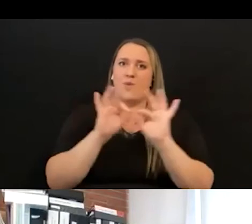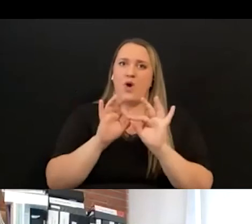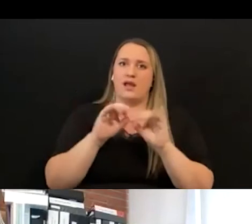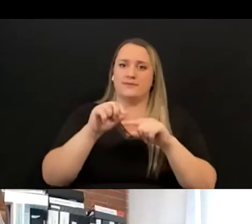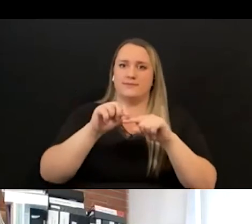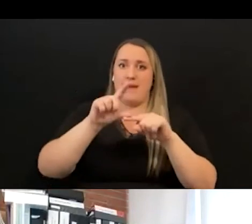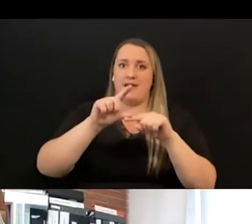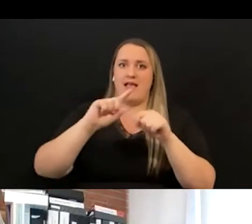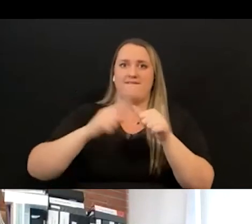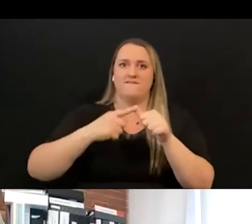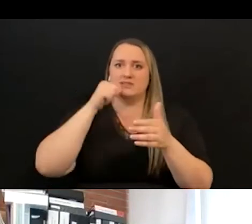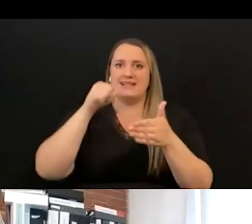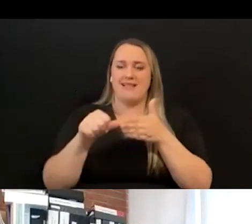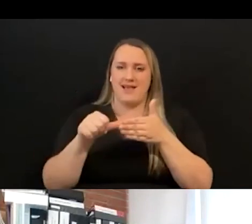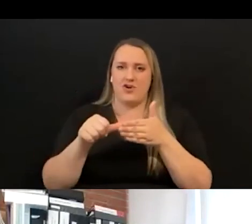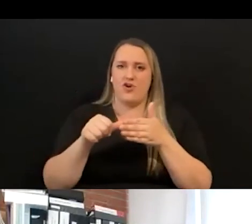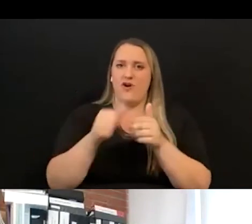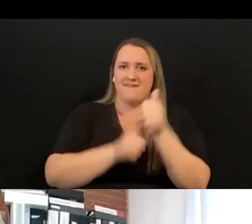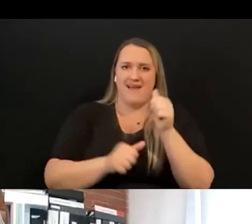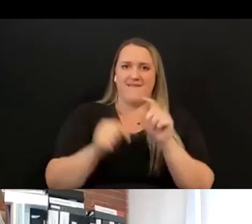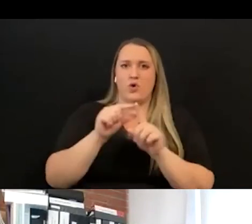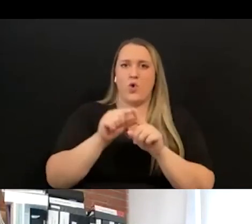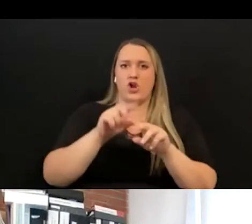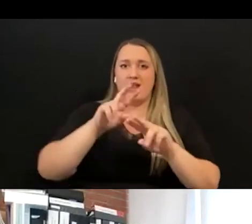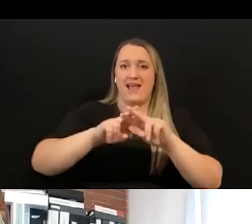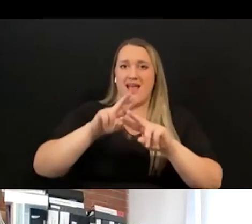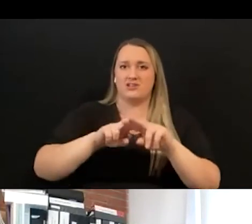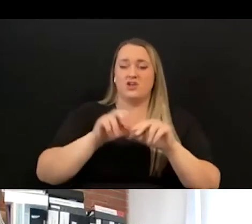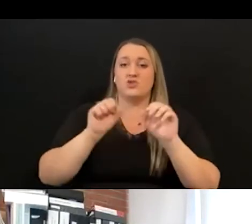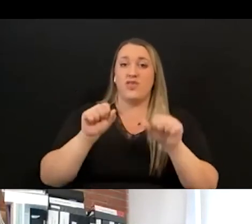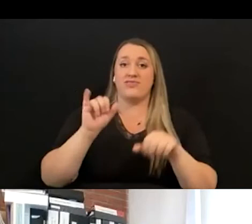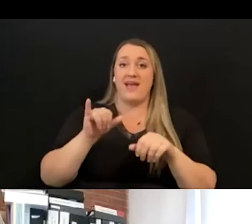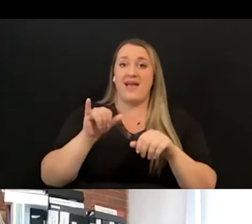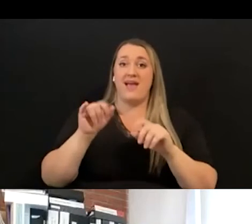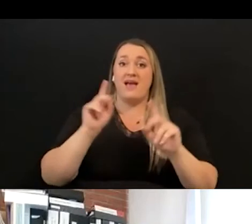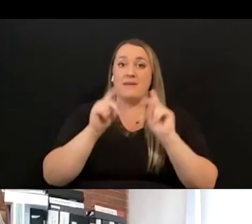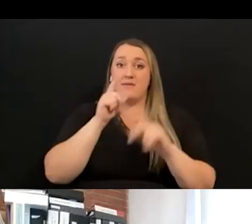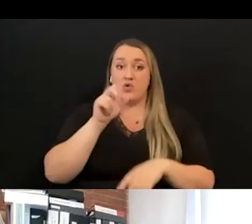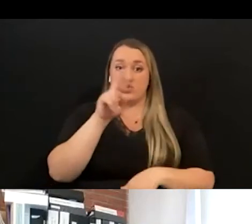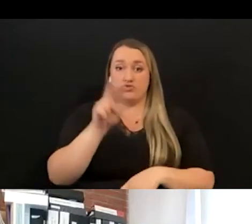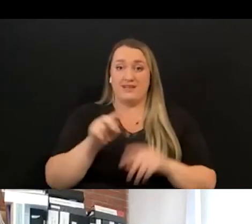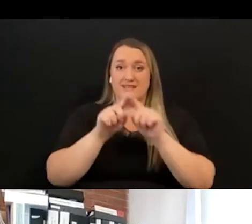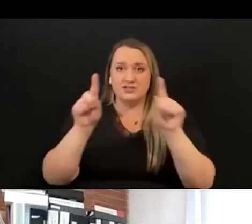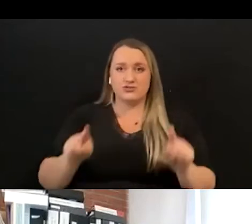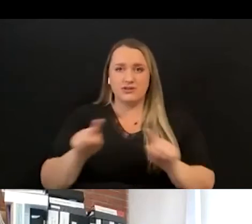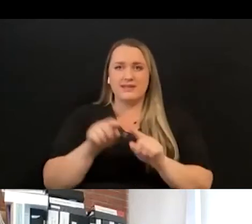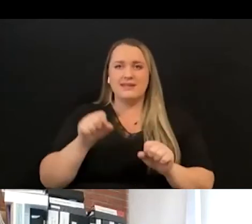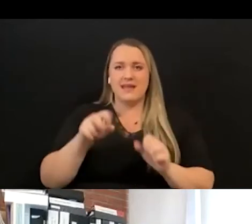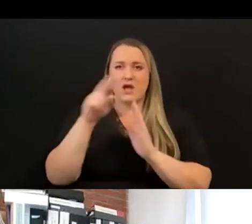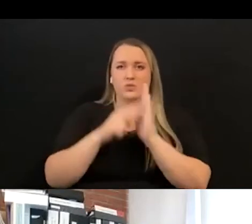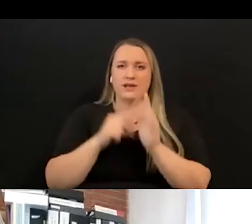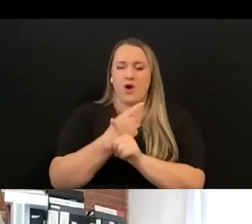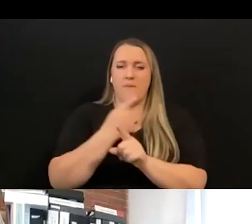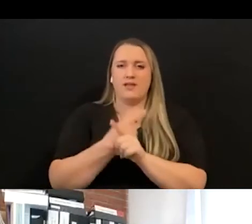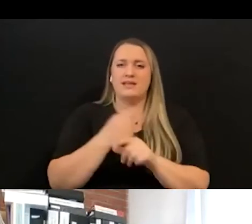first letter of every word in a hashtag so that screen readers can read them properly. And it's just these like little things that can make a huge